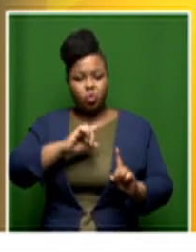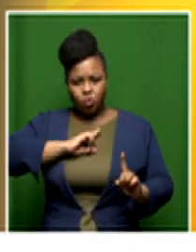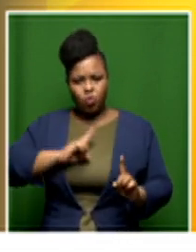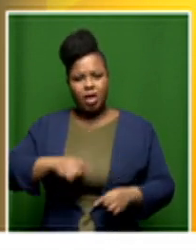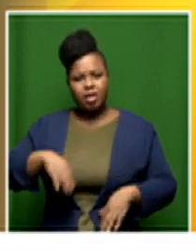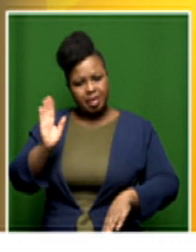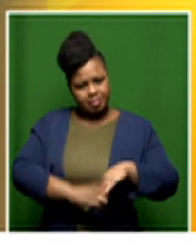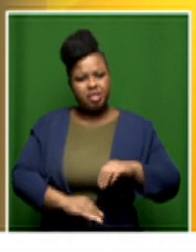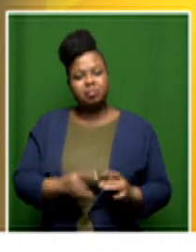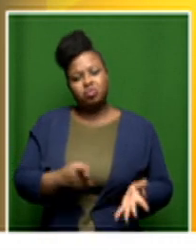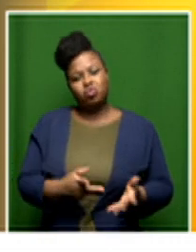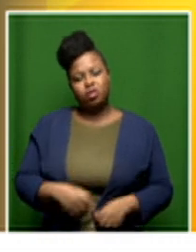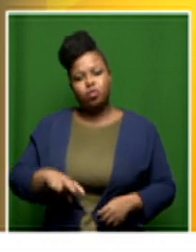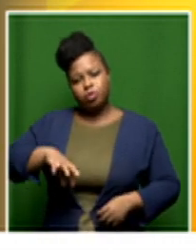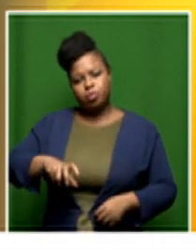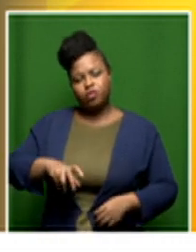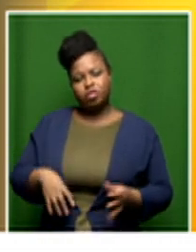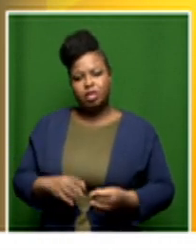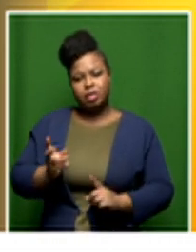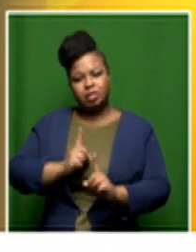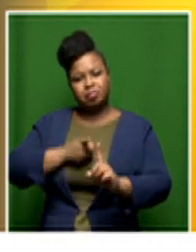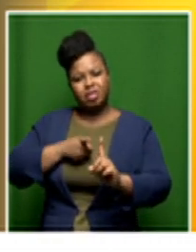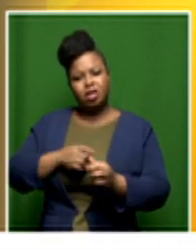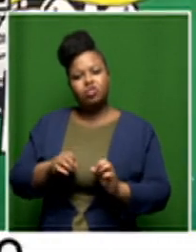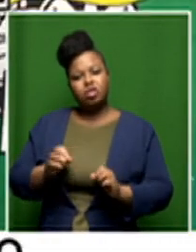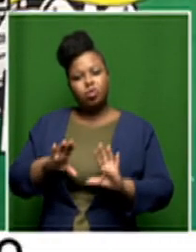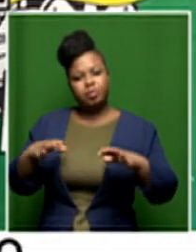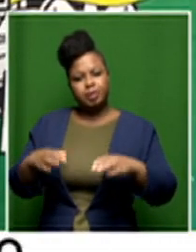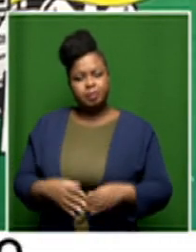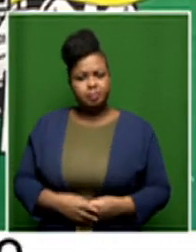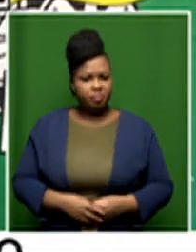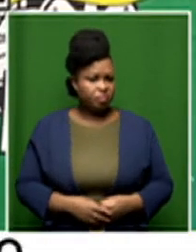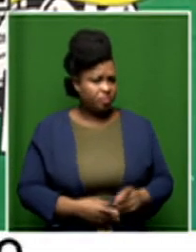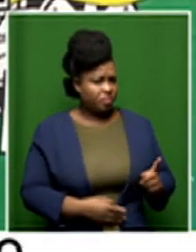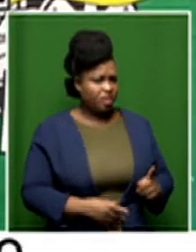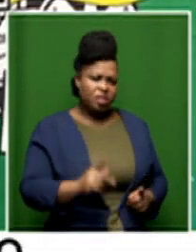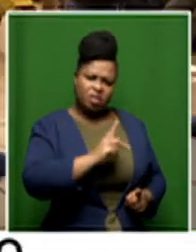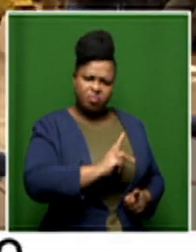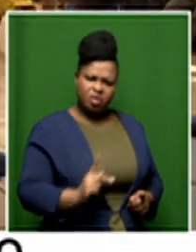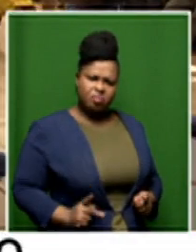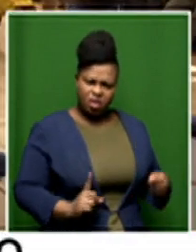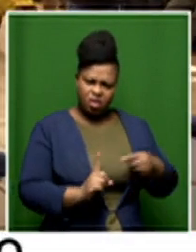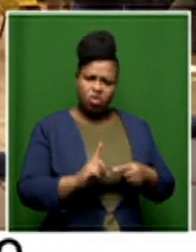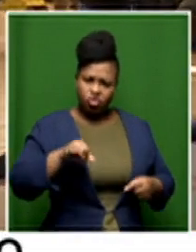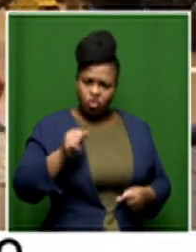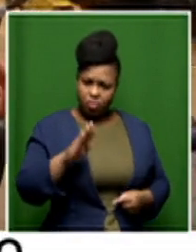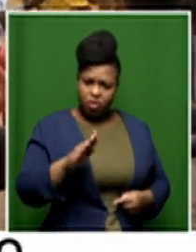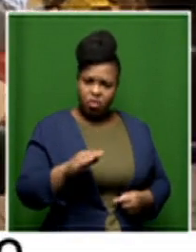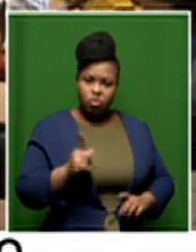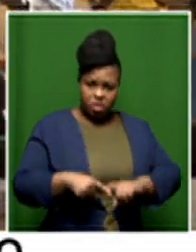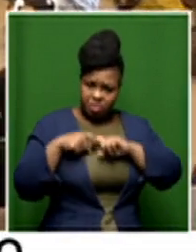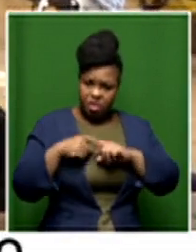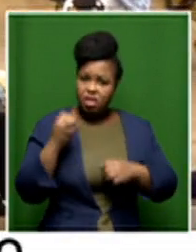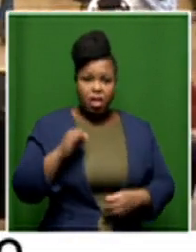in this sanction by the Provincial Disciplinary Committee. Prof, isn't the Premier, Job Mokgoro, on suspension? Isn't he